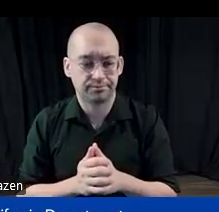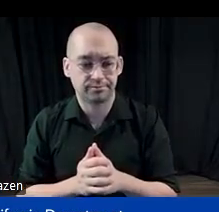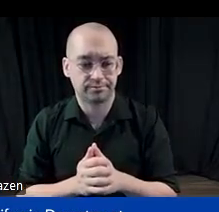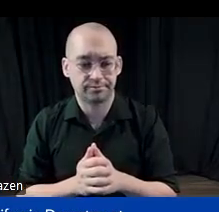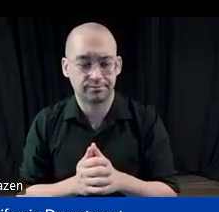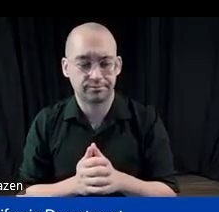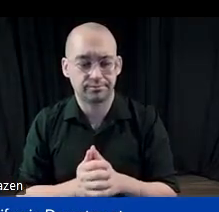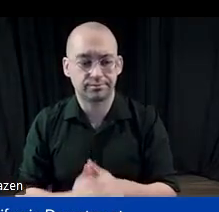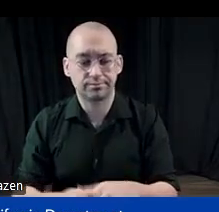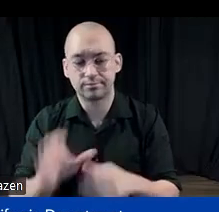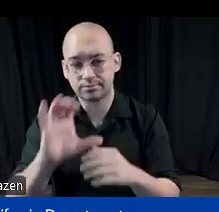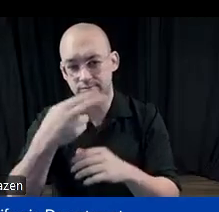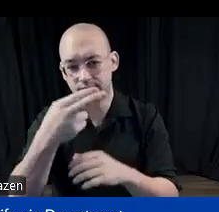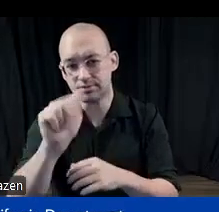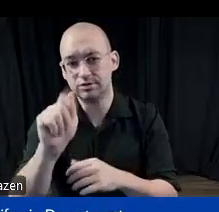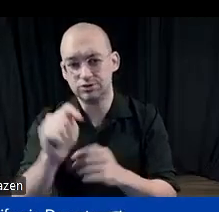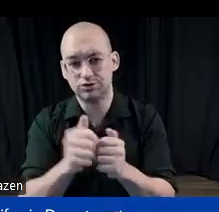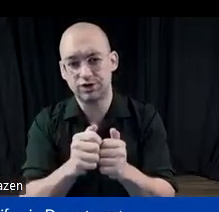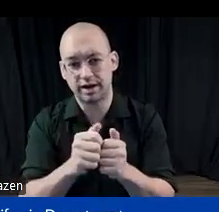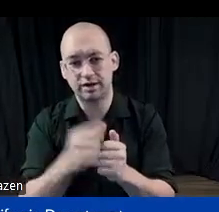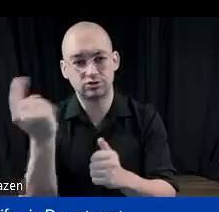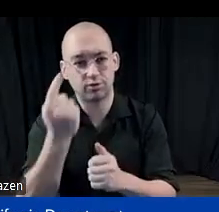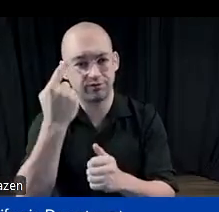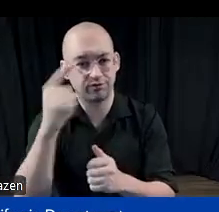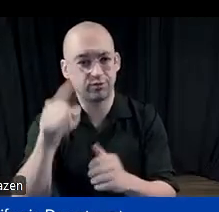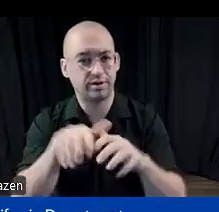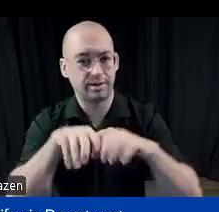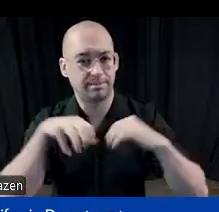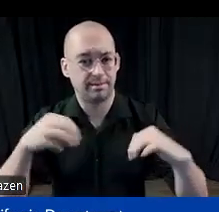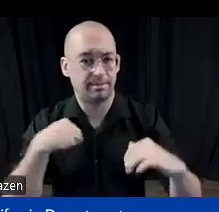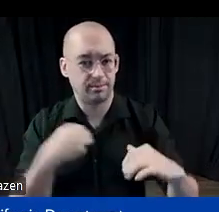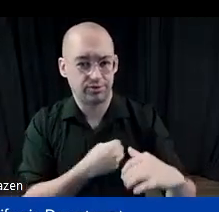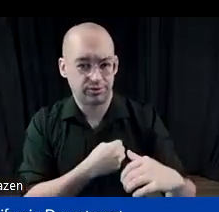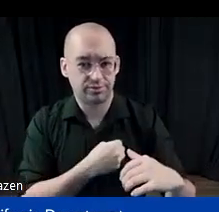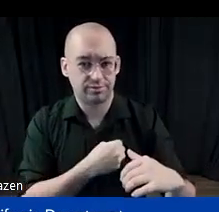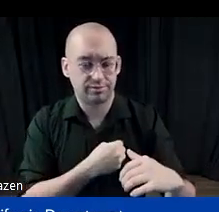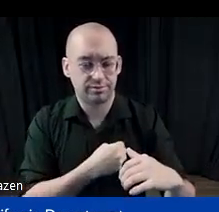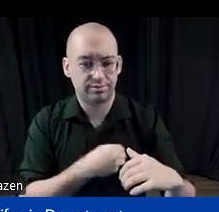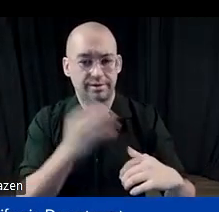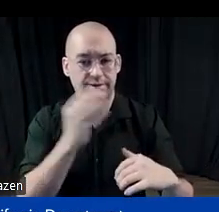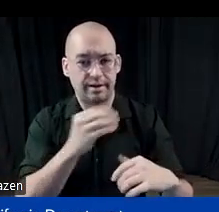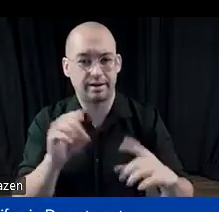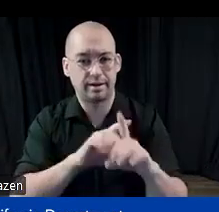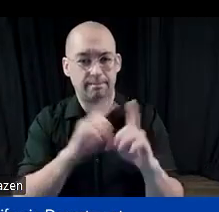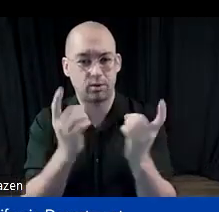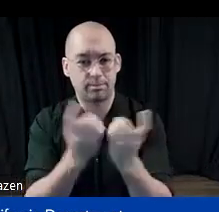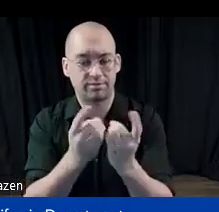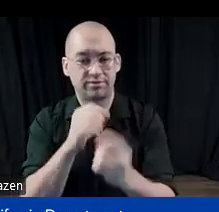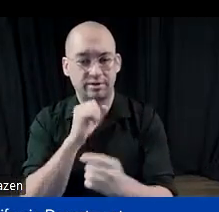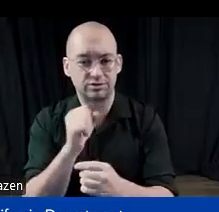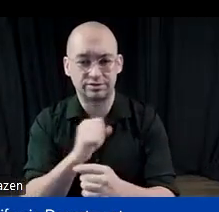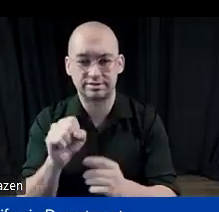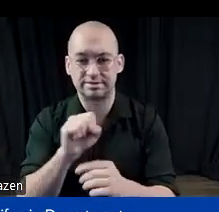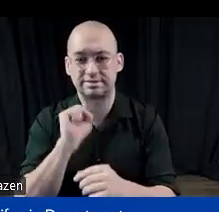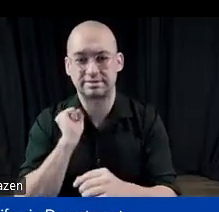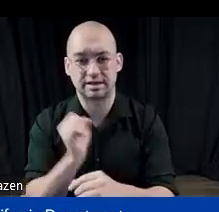The chat function is enabled for committee members and Department of Aging staff and other state staff,